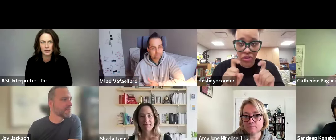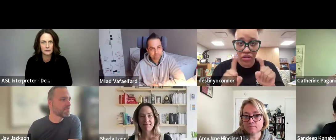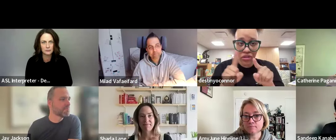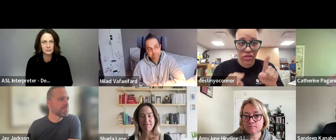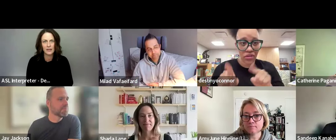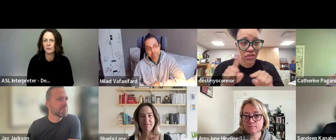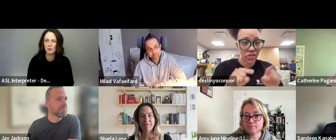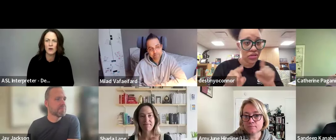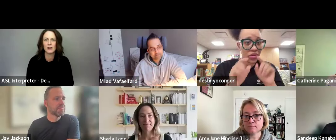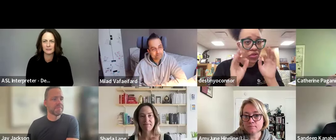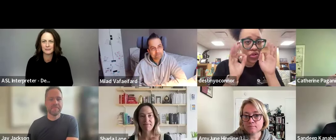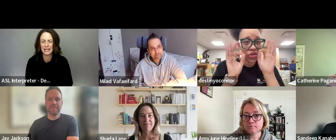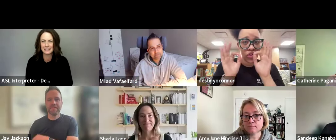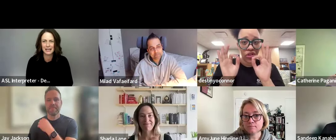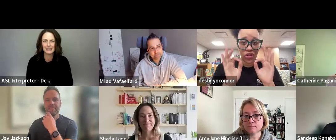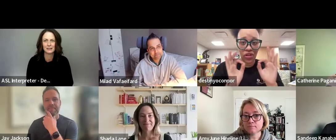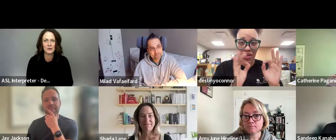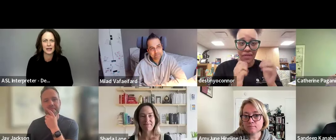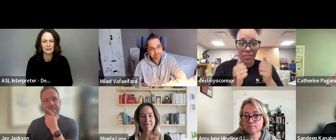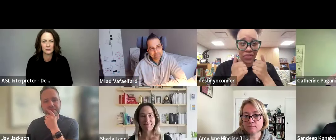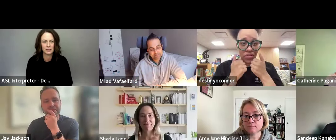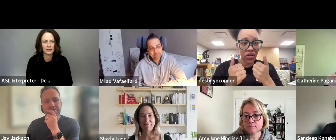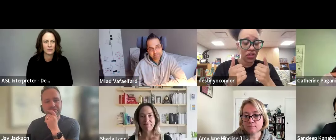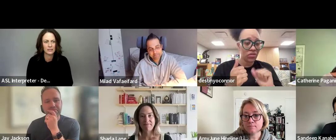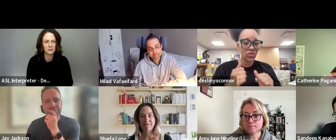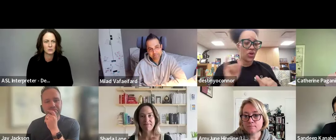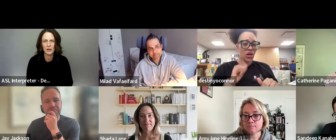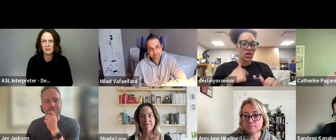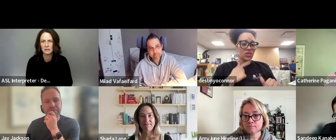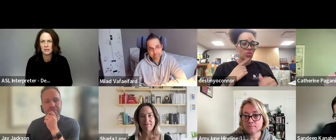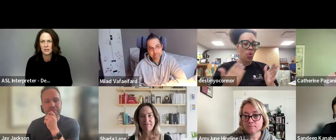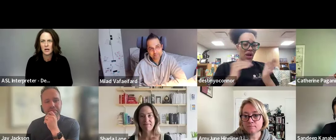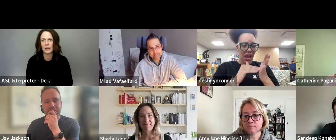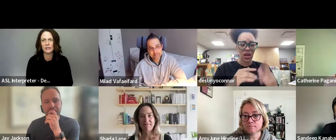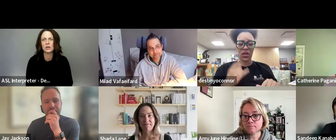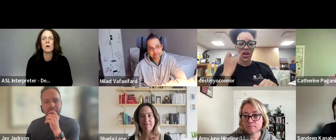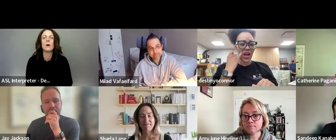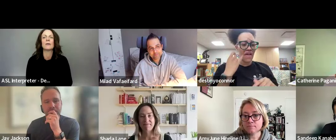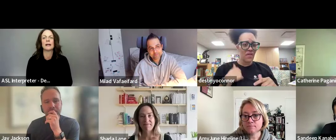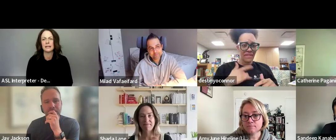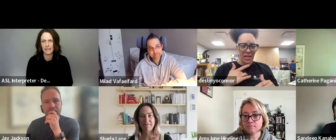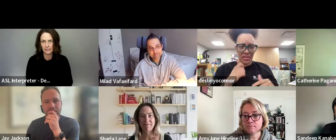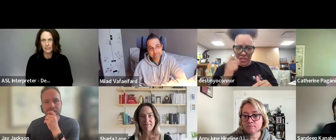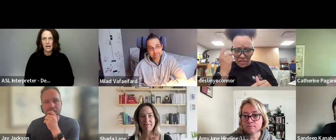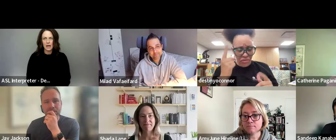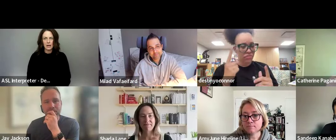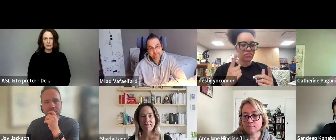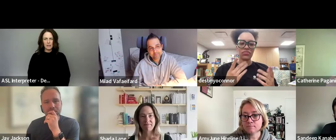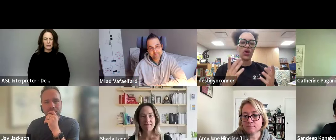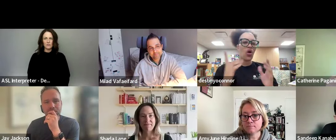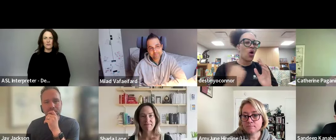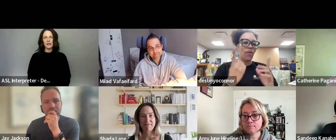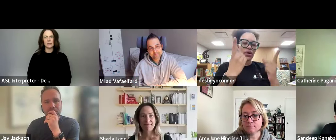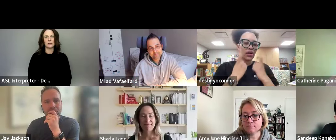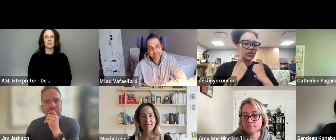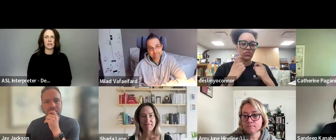agenda? I think move on, Milad's saying. Okay. Looks like everybody's doing well. Okay. So, all right. Again,